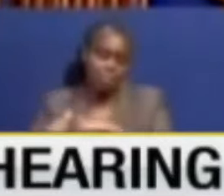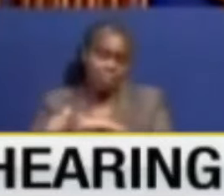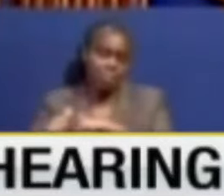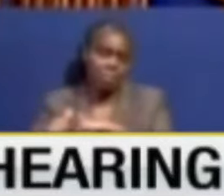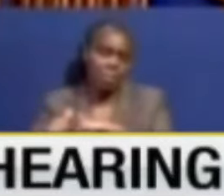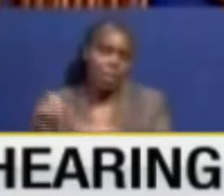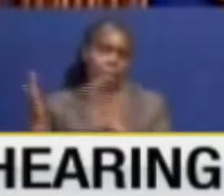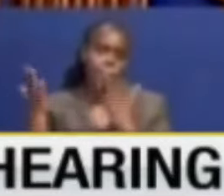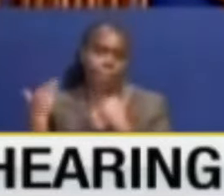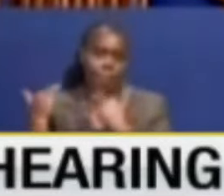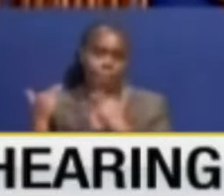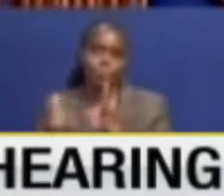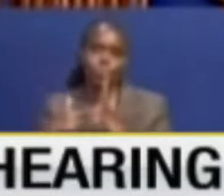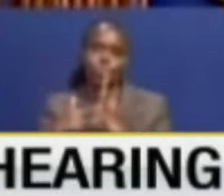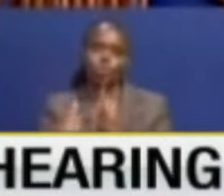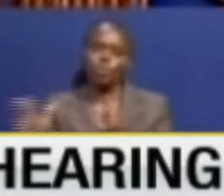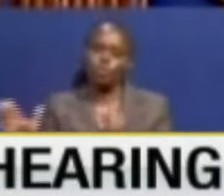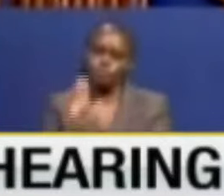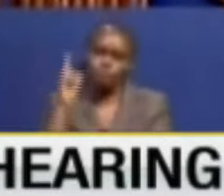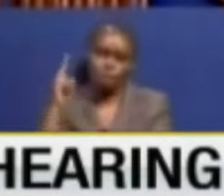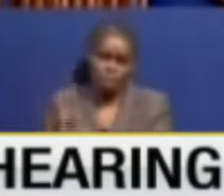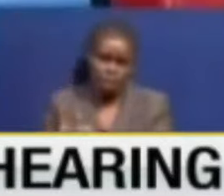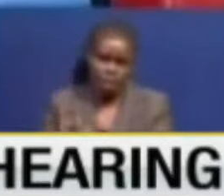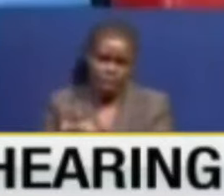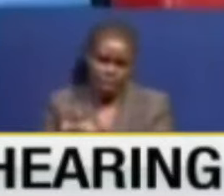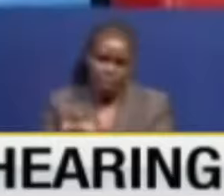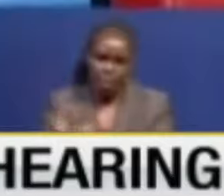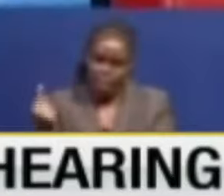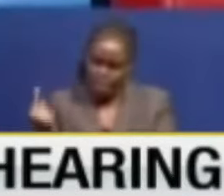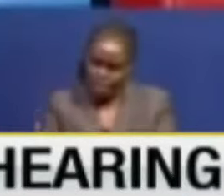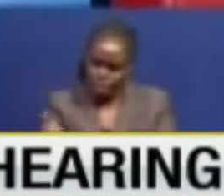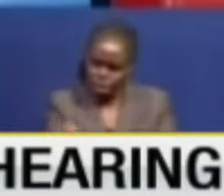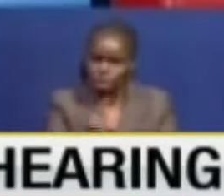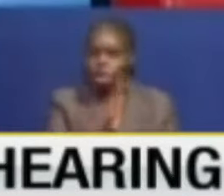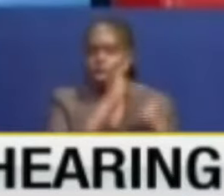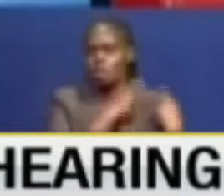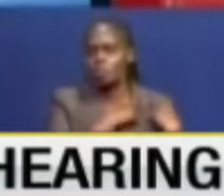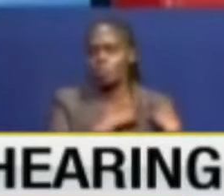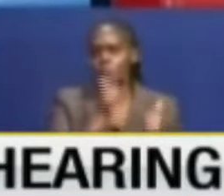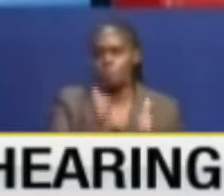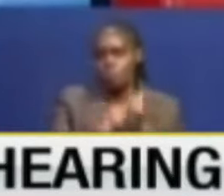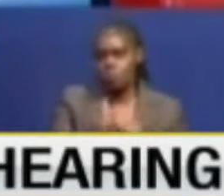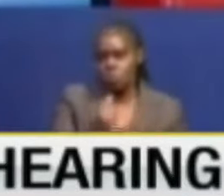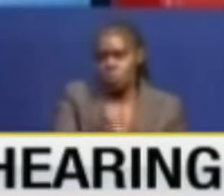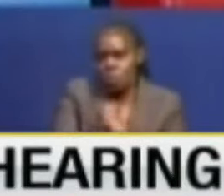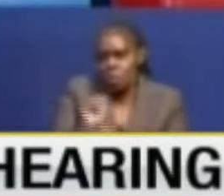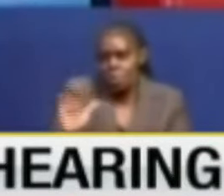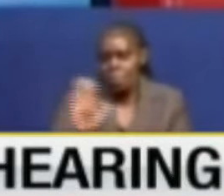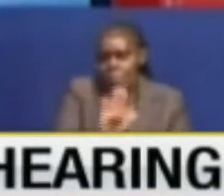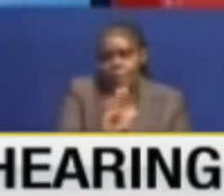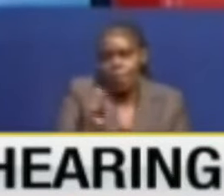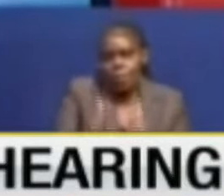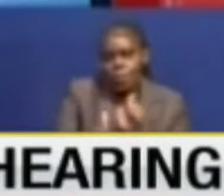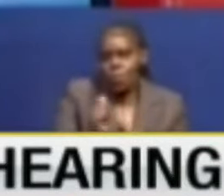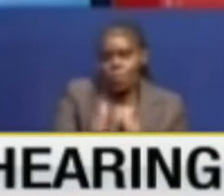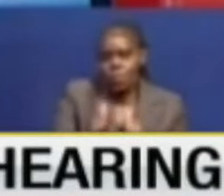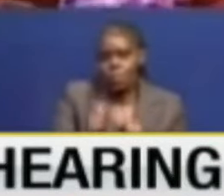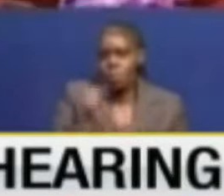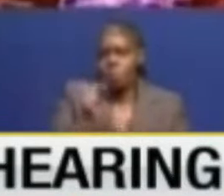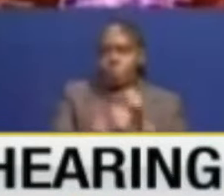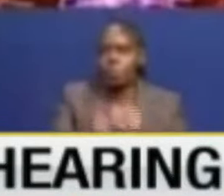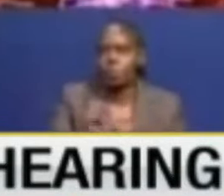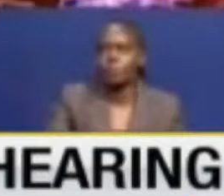by stating the full name and designation of each person. You may proceed, Council, for the County Assembly.